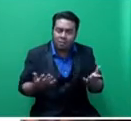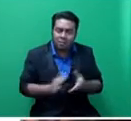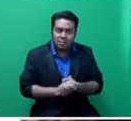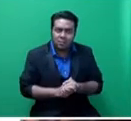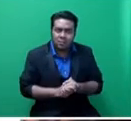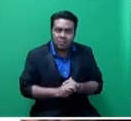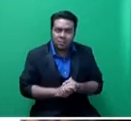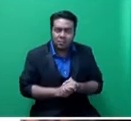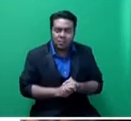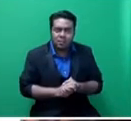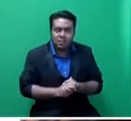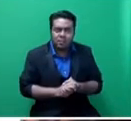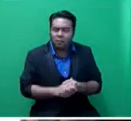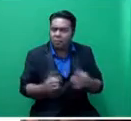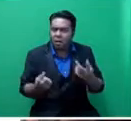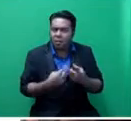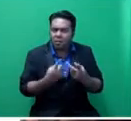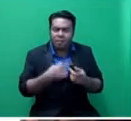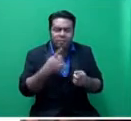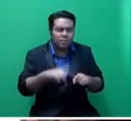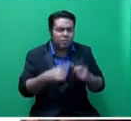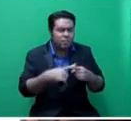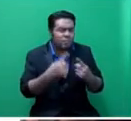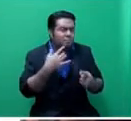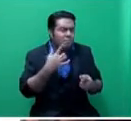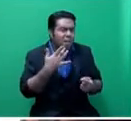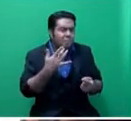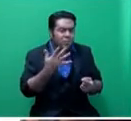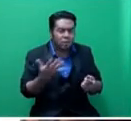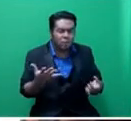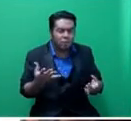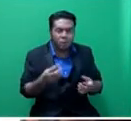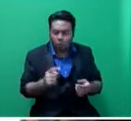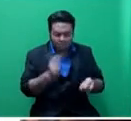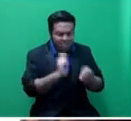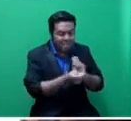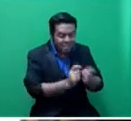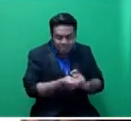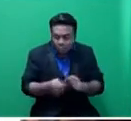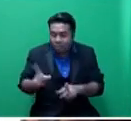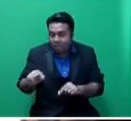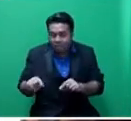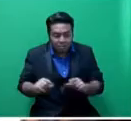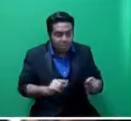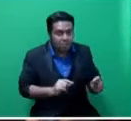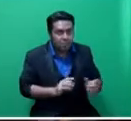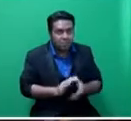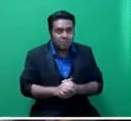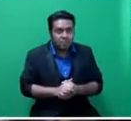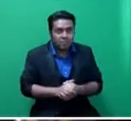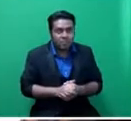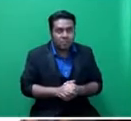mulatto and a few others. The testing has been done. I remember the testing that we had with one of the farmers, Mrs. Khan